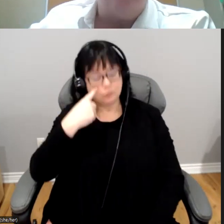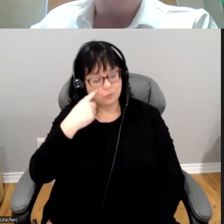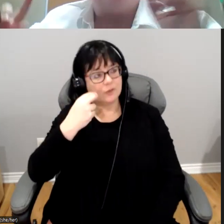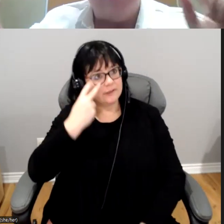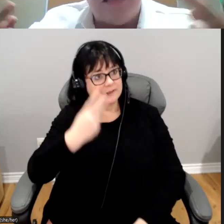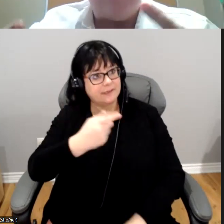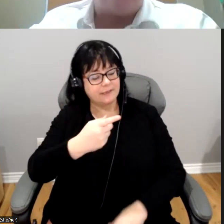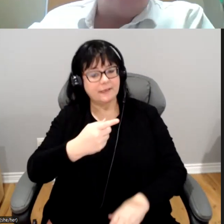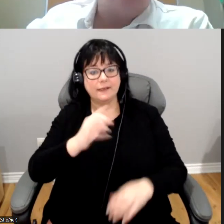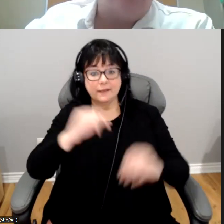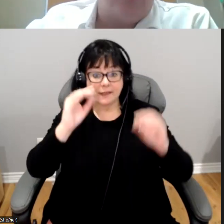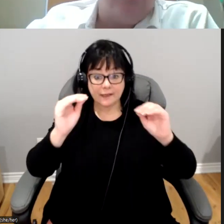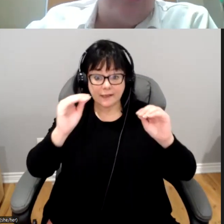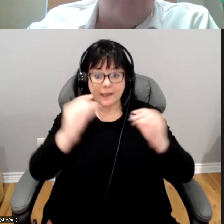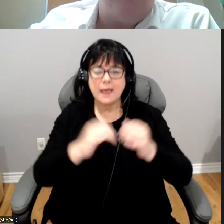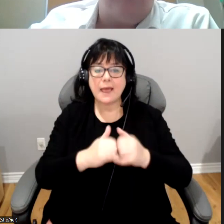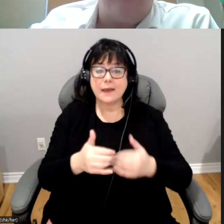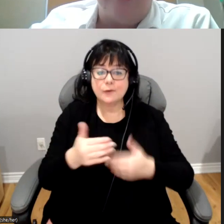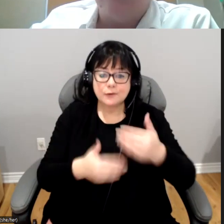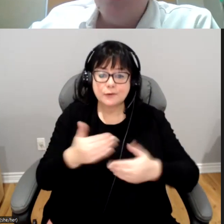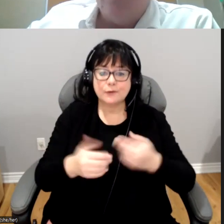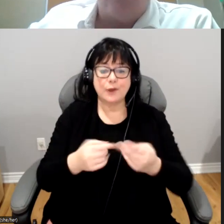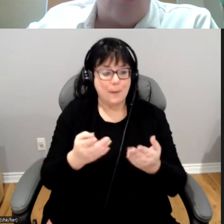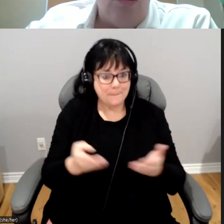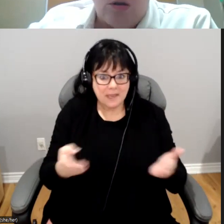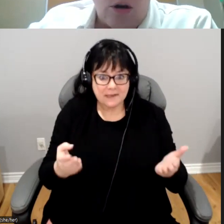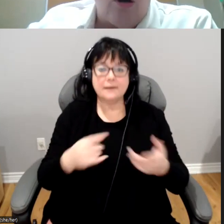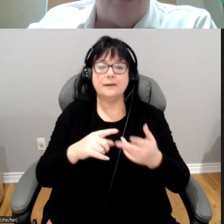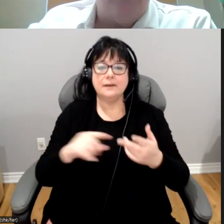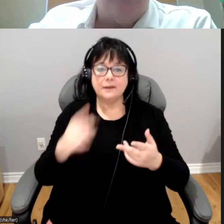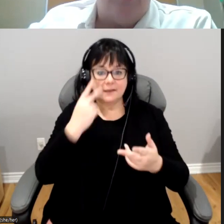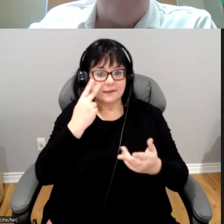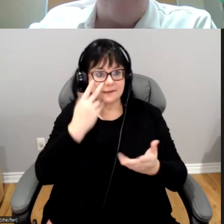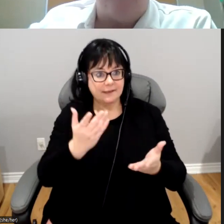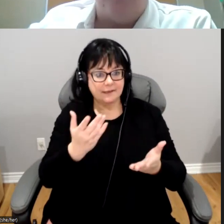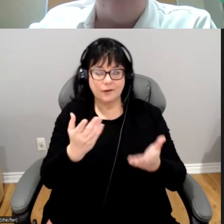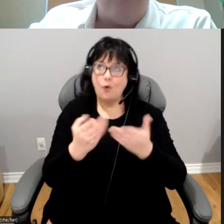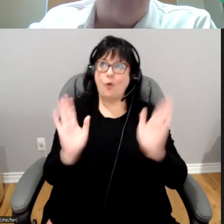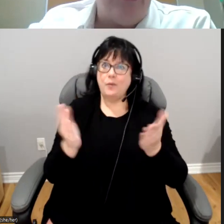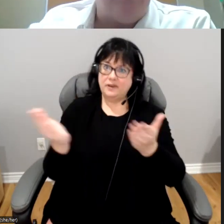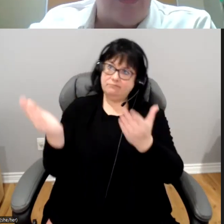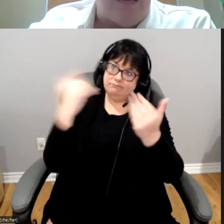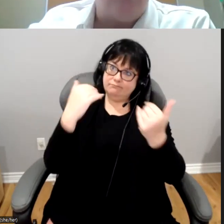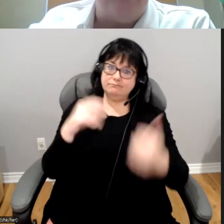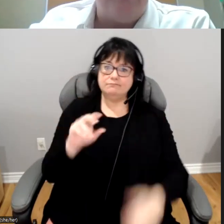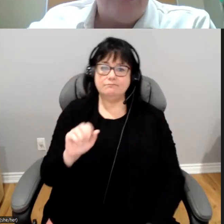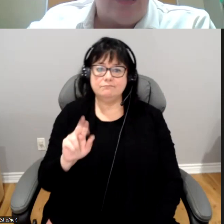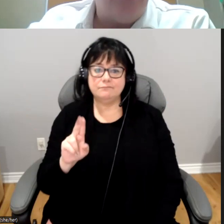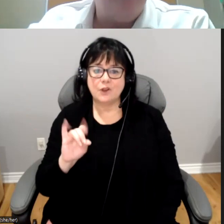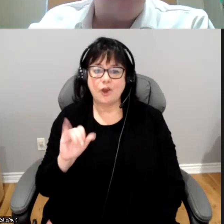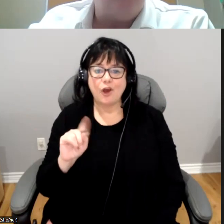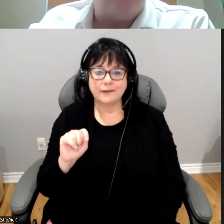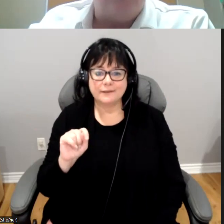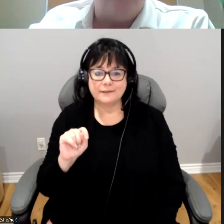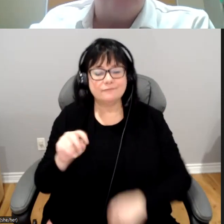these materials. You need to see the interaction that's happening in the class. Throw the door open for your referees to actually come